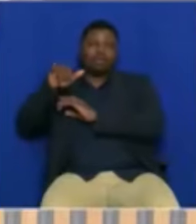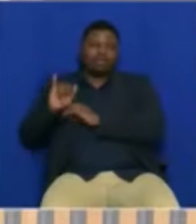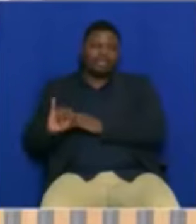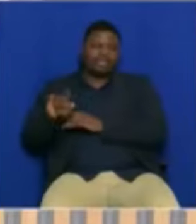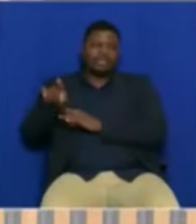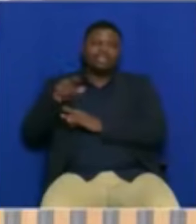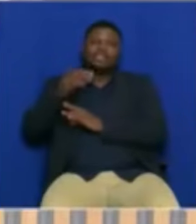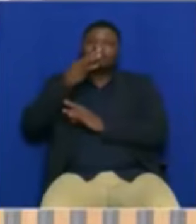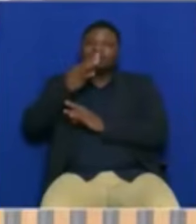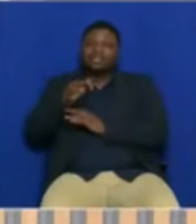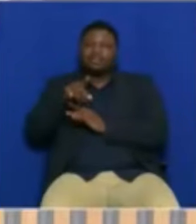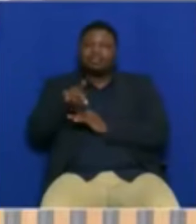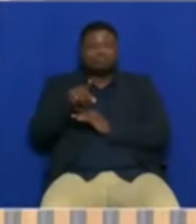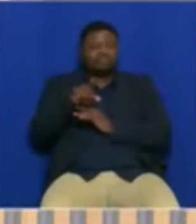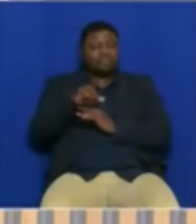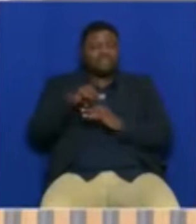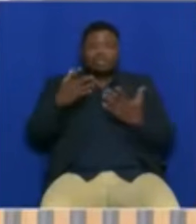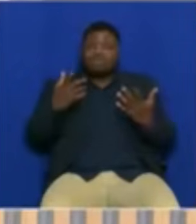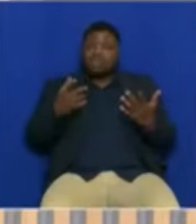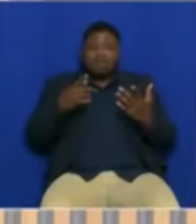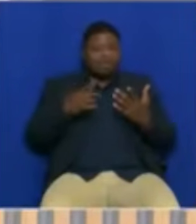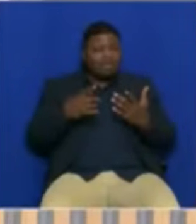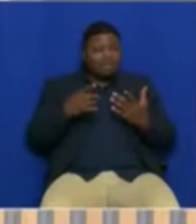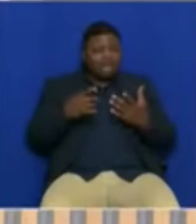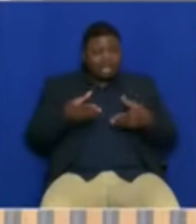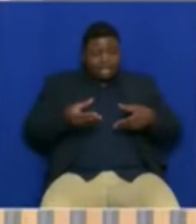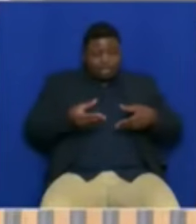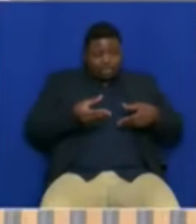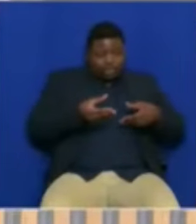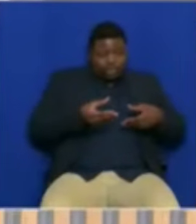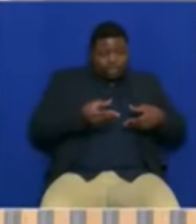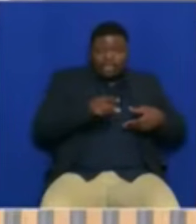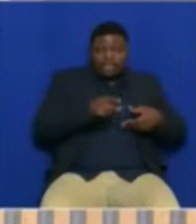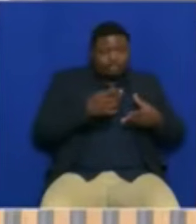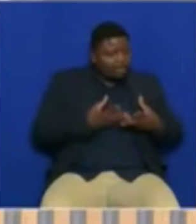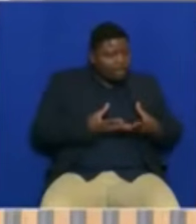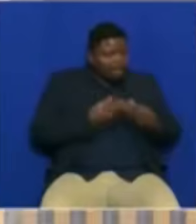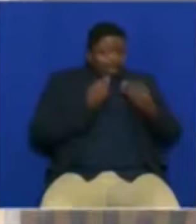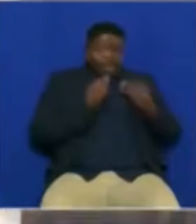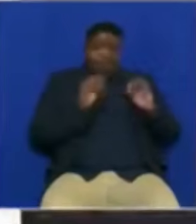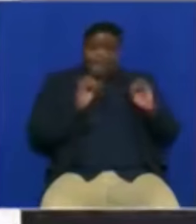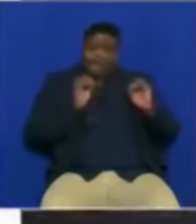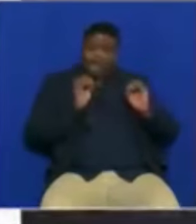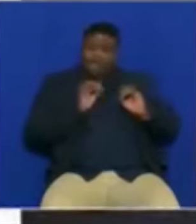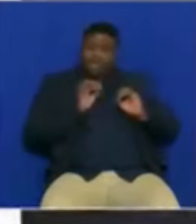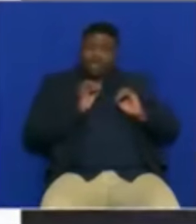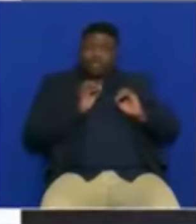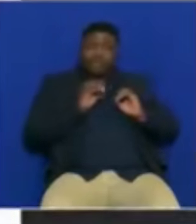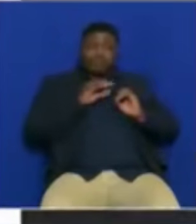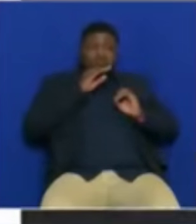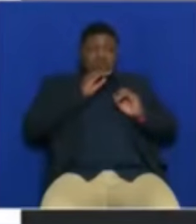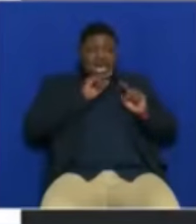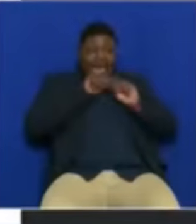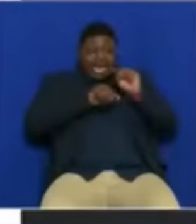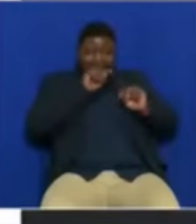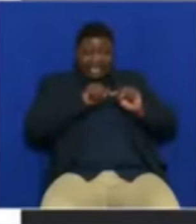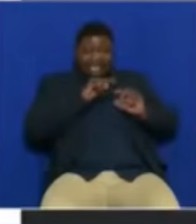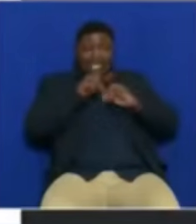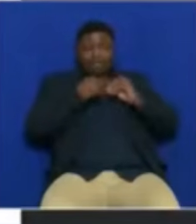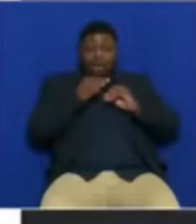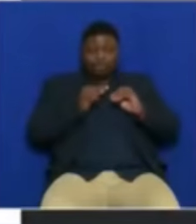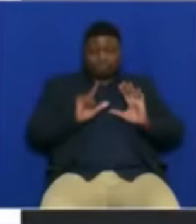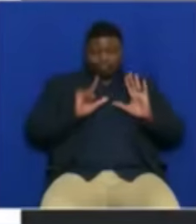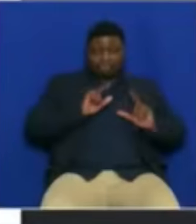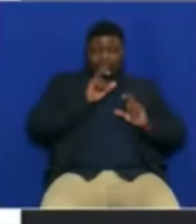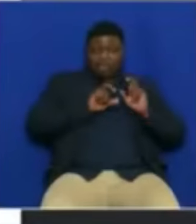anywhere in the documentation that we have before us. Yes. Now, My question is, if it